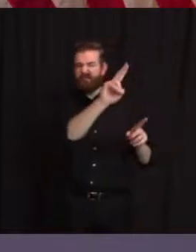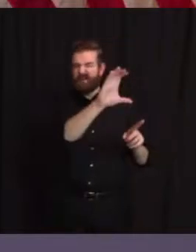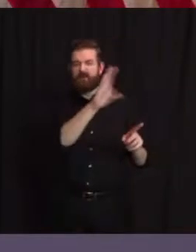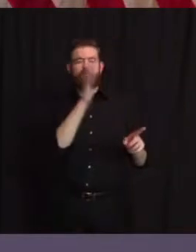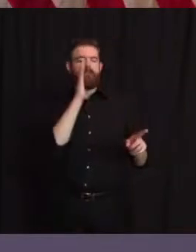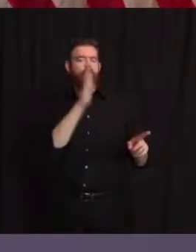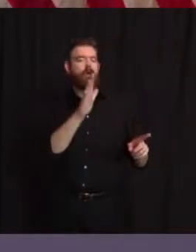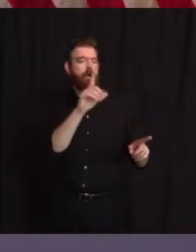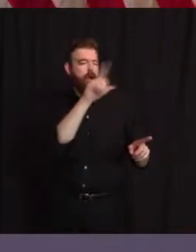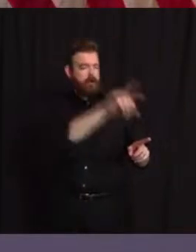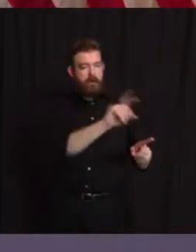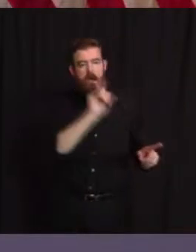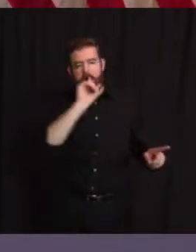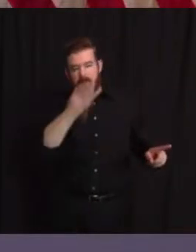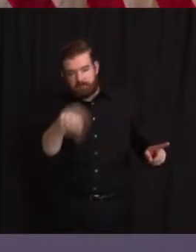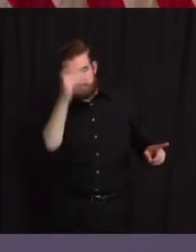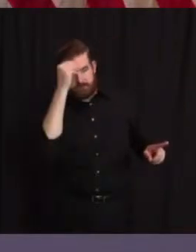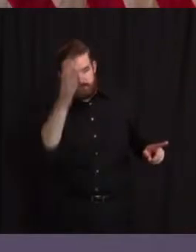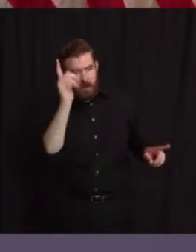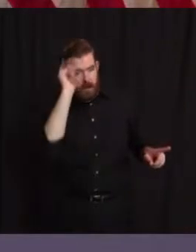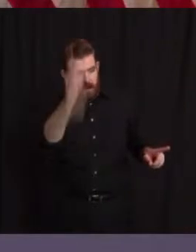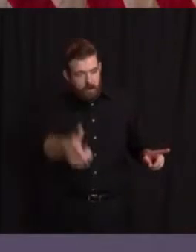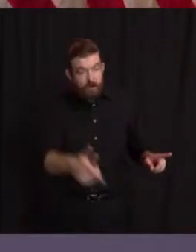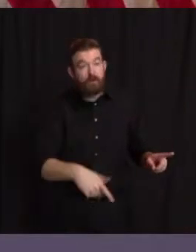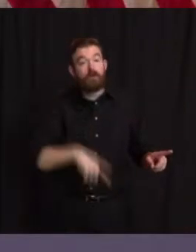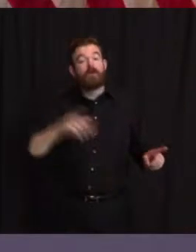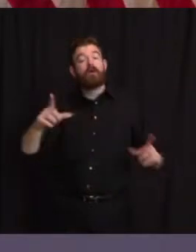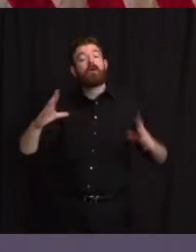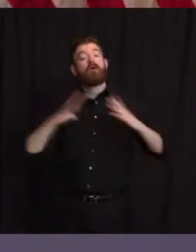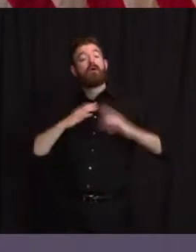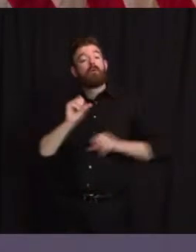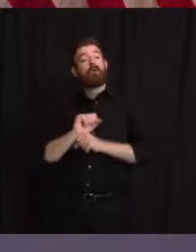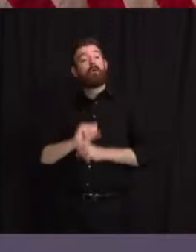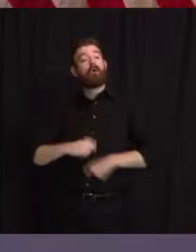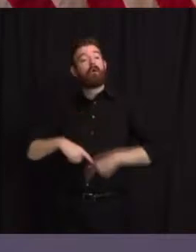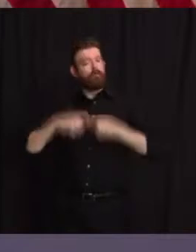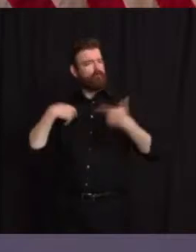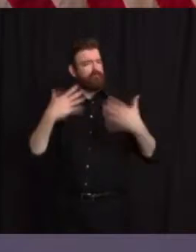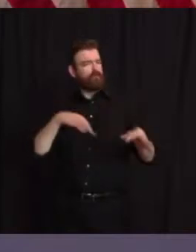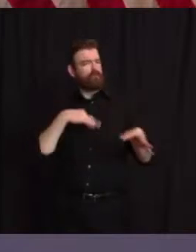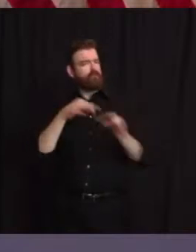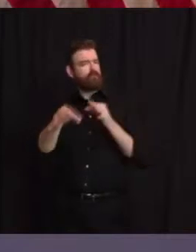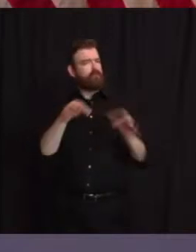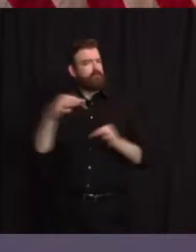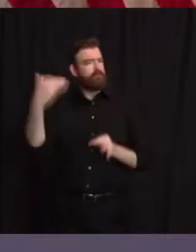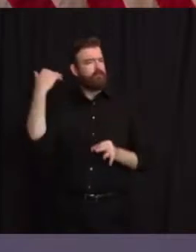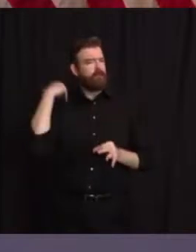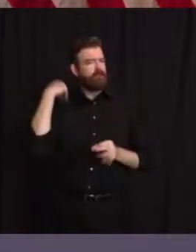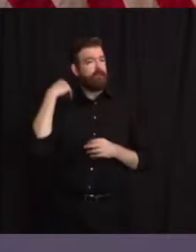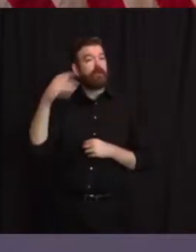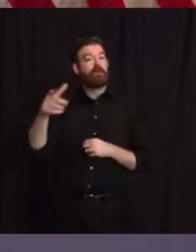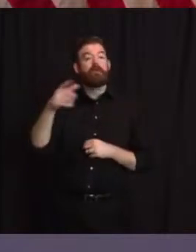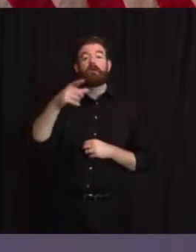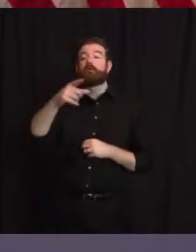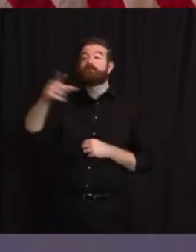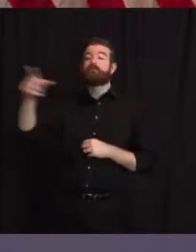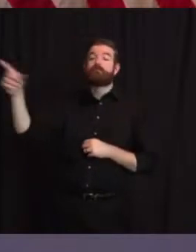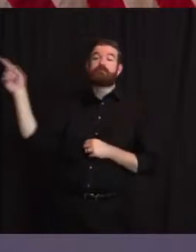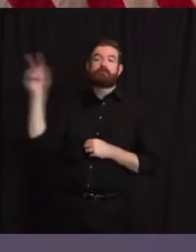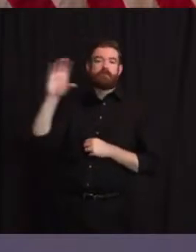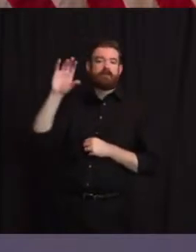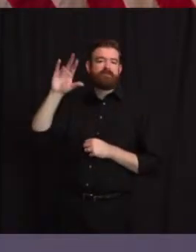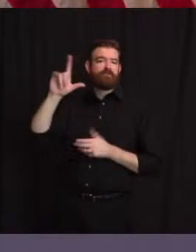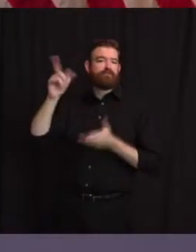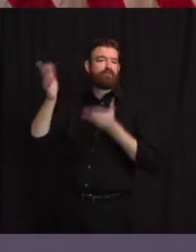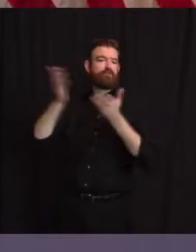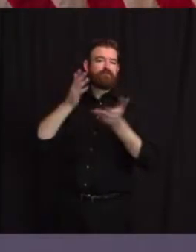yesterday's actions meant, and I'll defer comment on the Senate President's bill until the governor's ready to take action. Just on